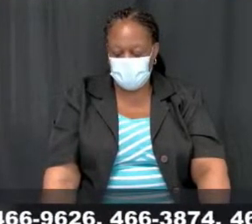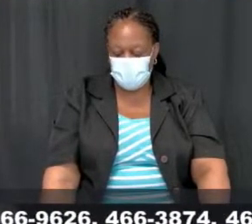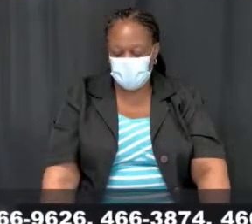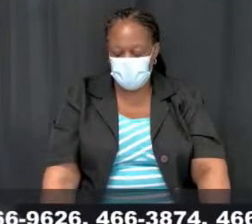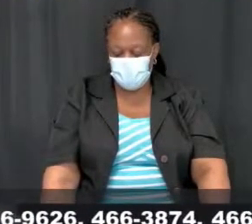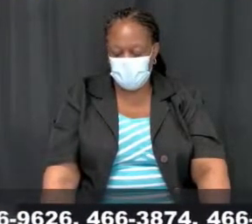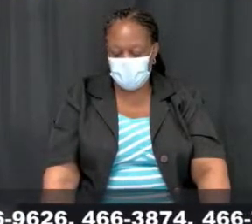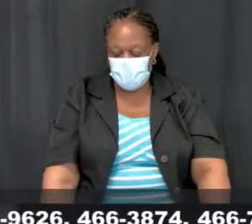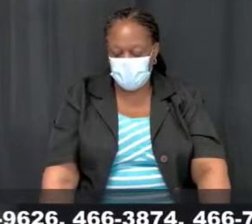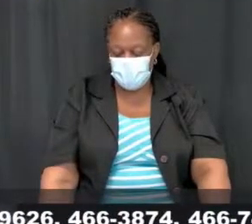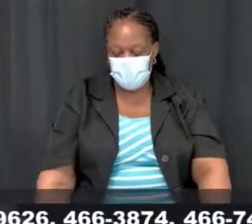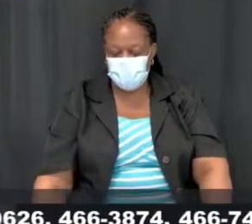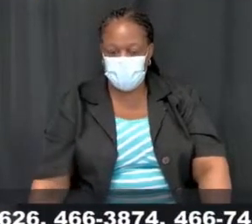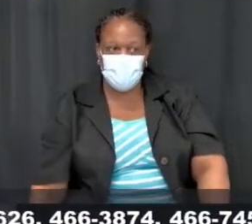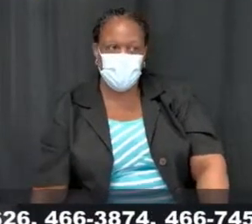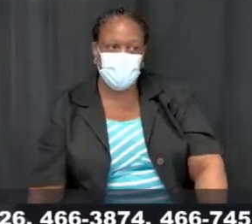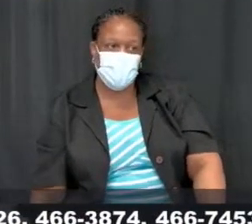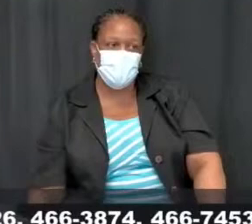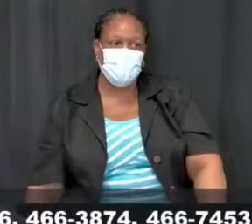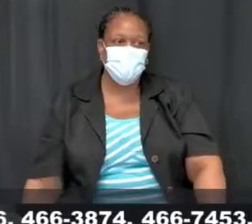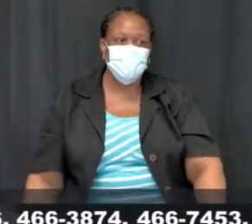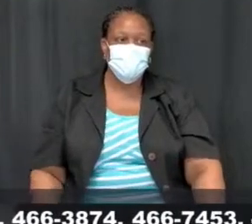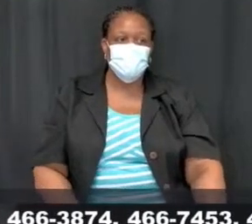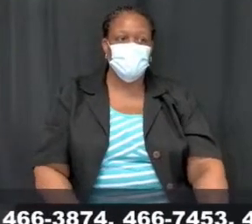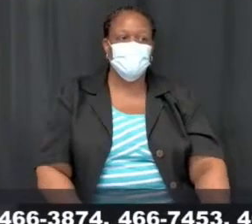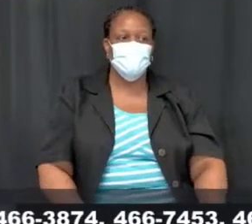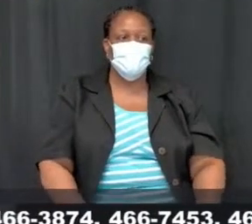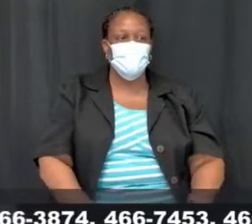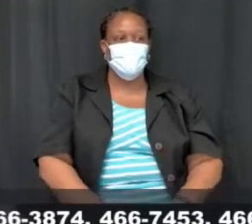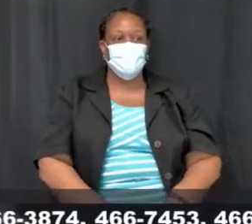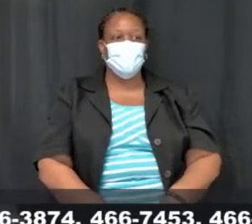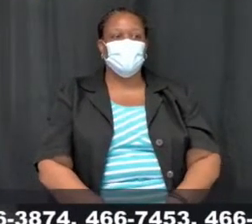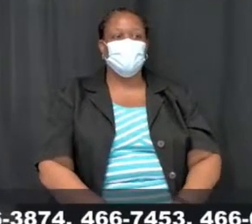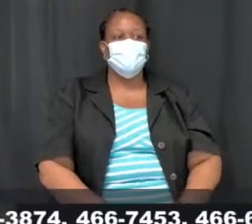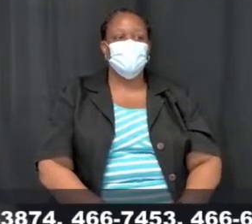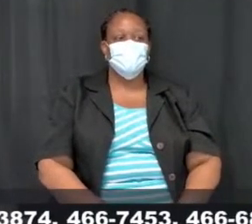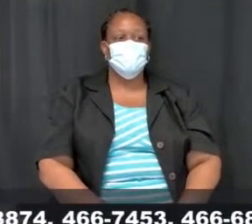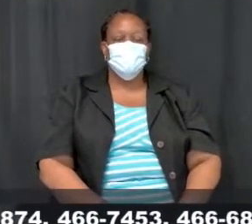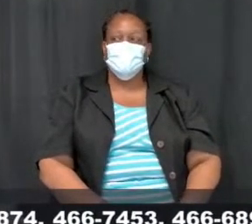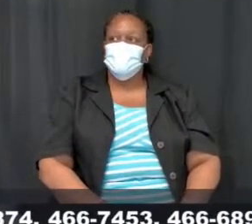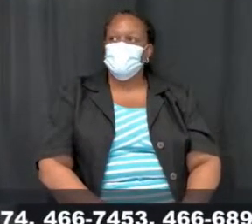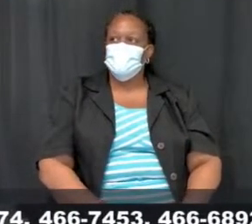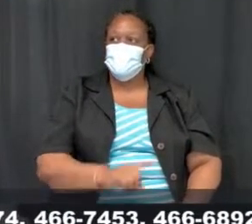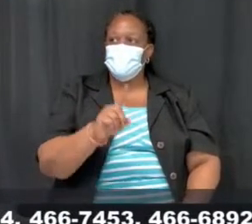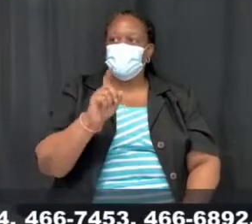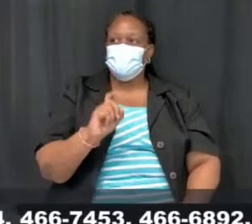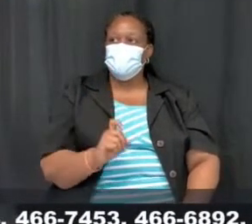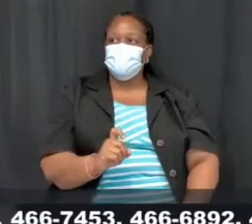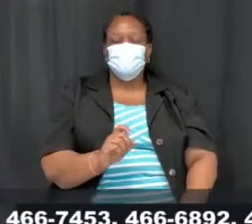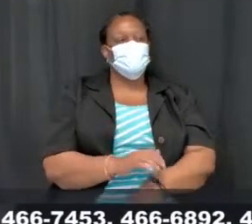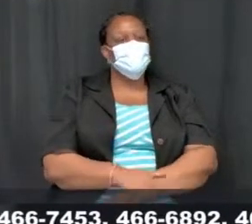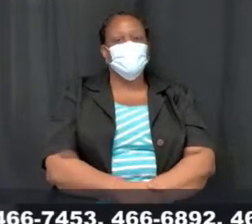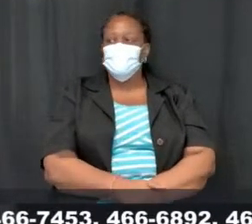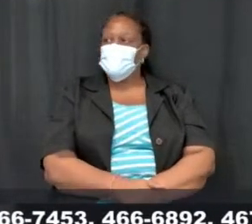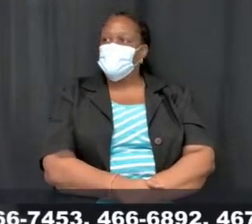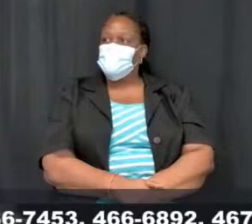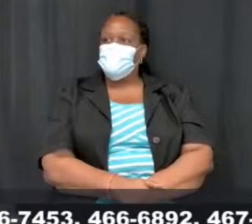Thank you, Mr. Samuel. The first question is for Dr.